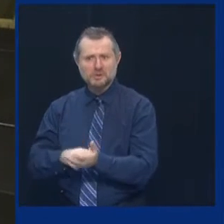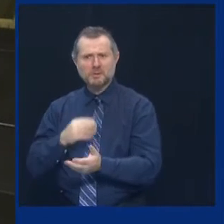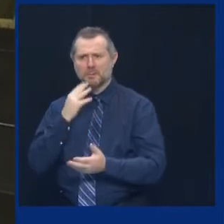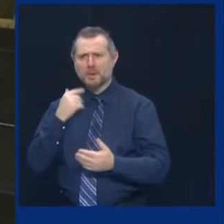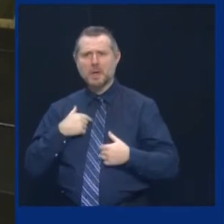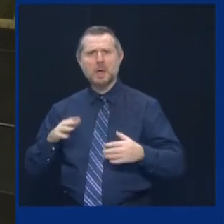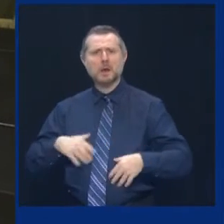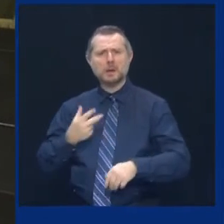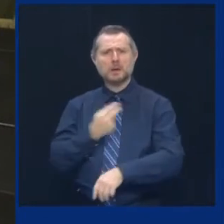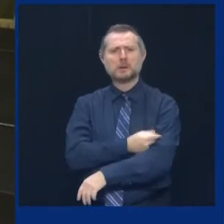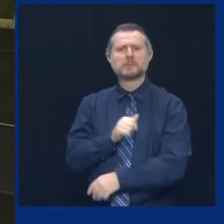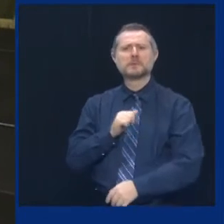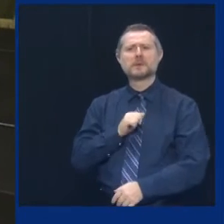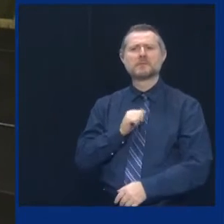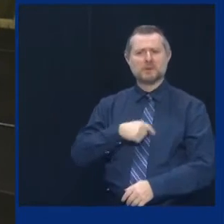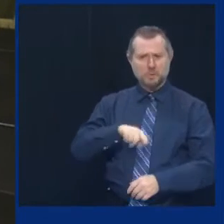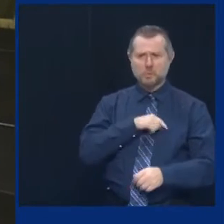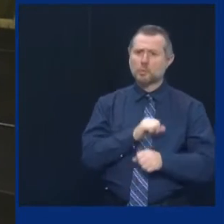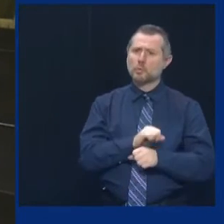population expansion you announced today?